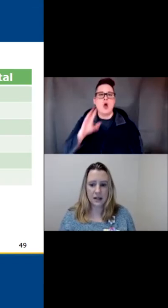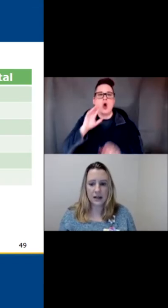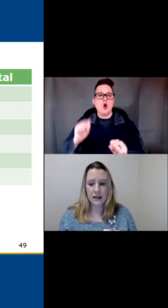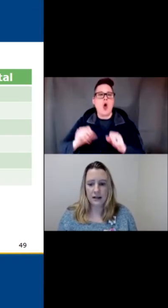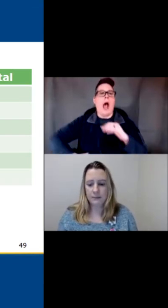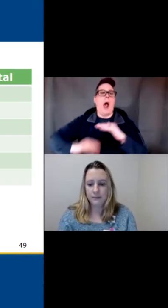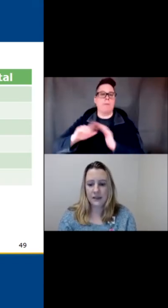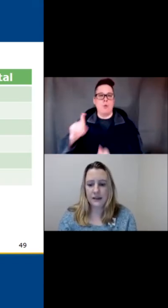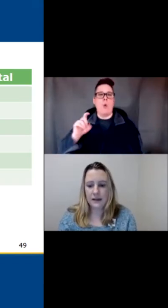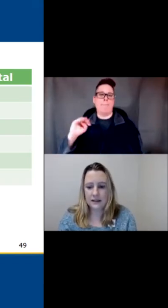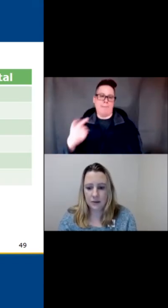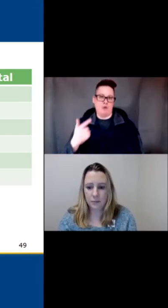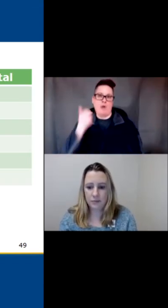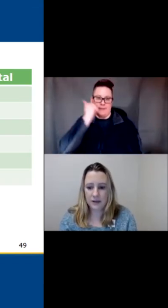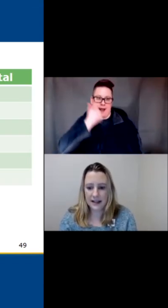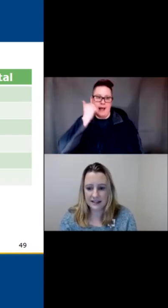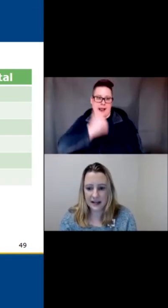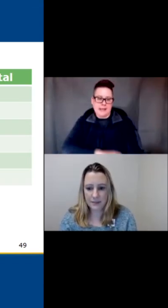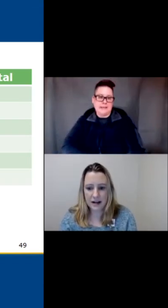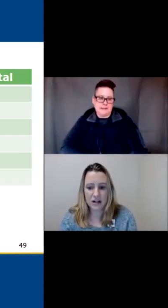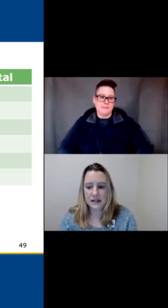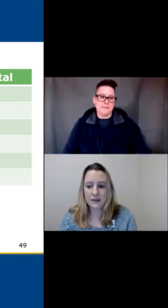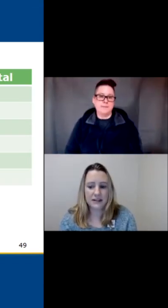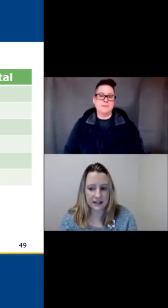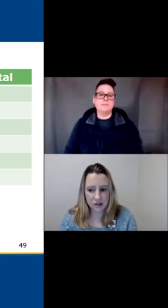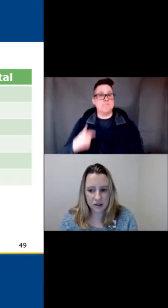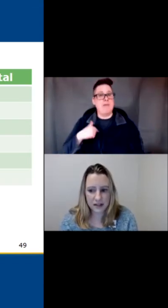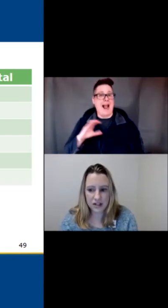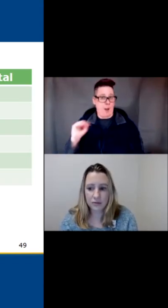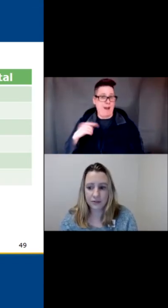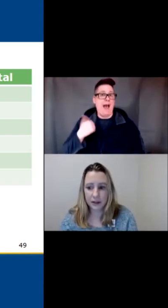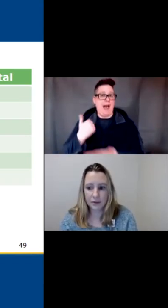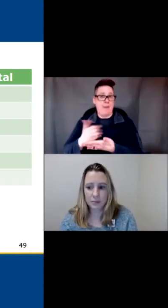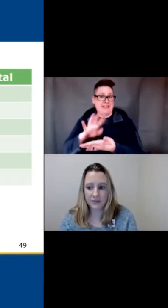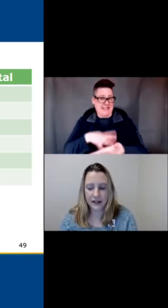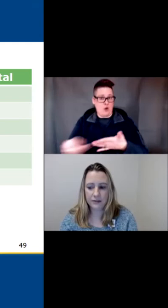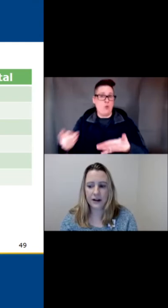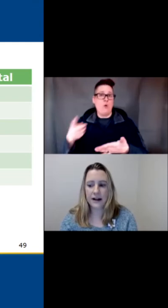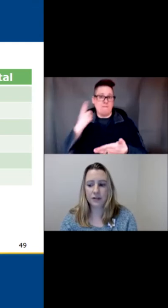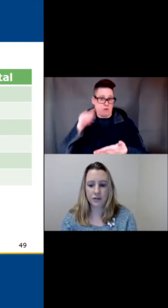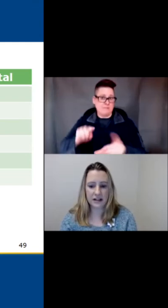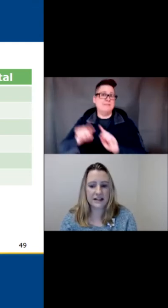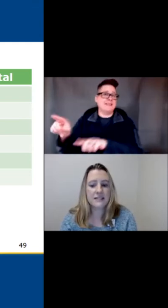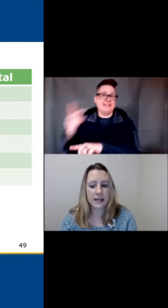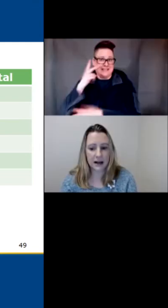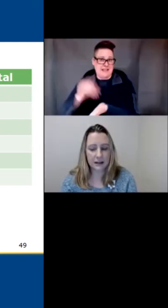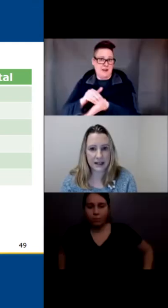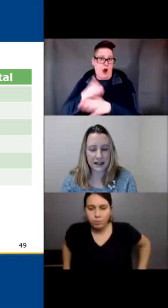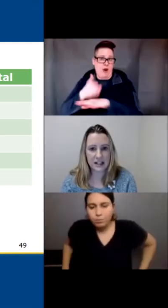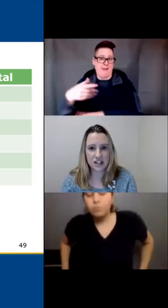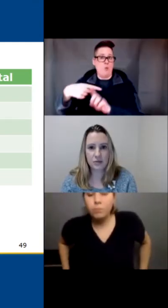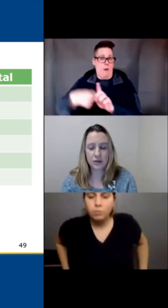daily. So as the care manager, I was able to schedule the patient for a follow-up with the provider for after 30 days of being